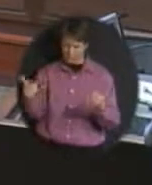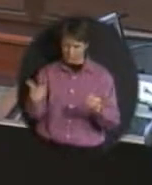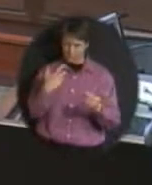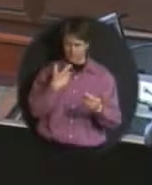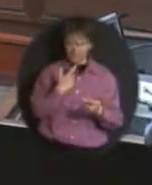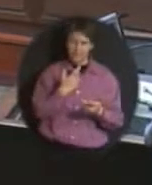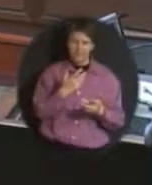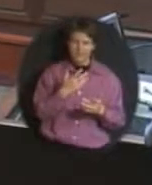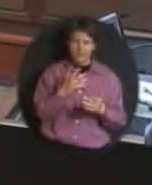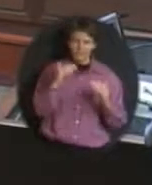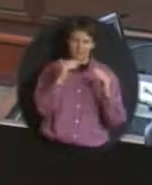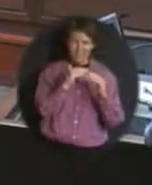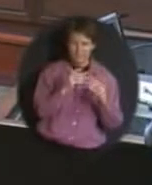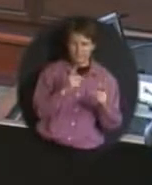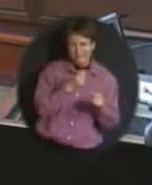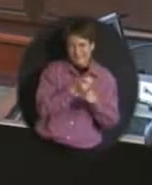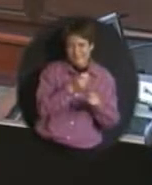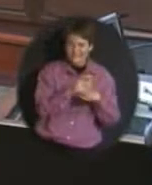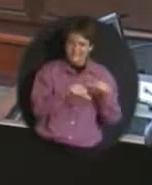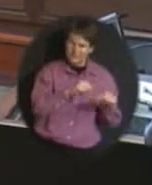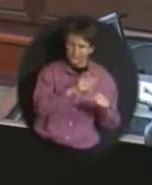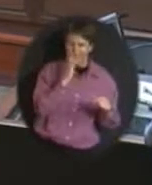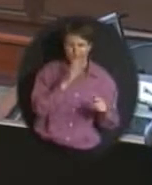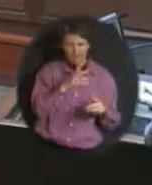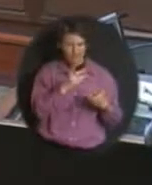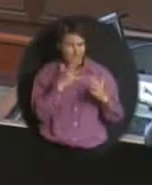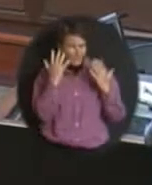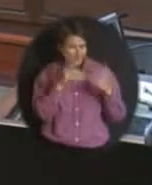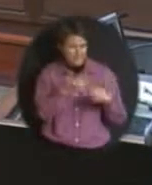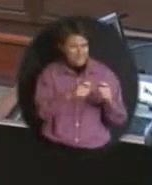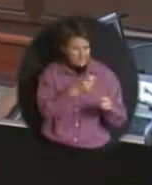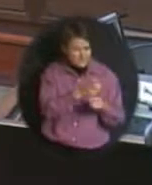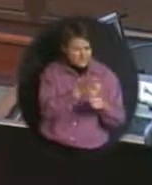the perception of bullying? And I feel like sometimes